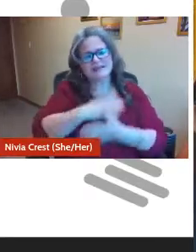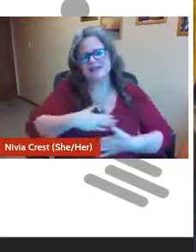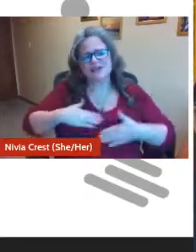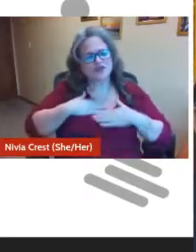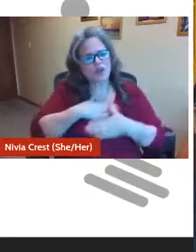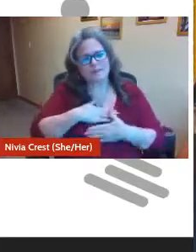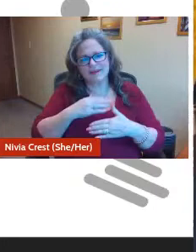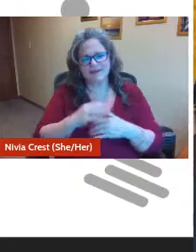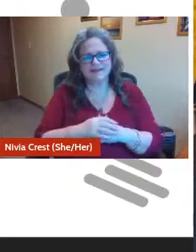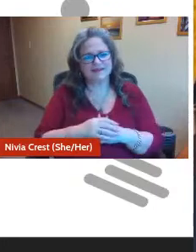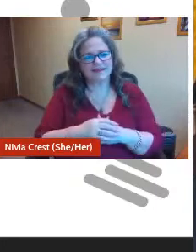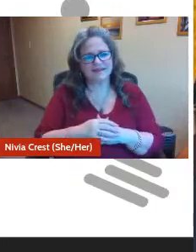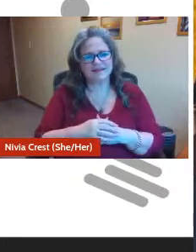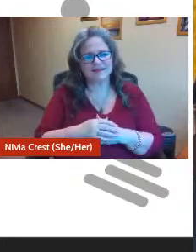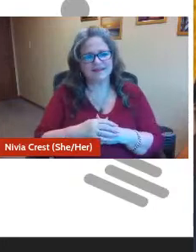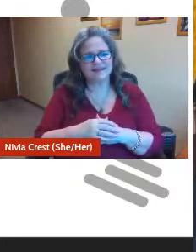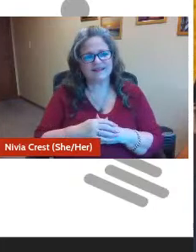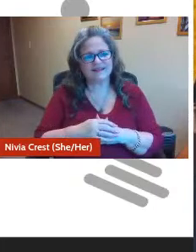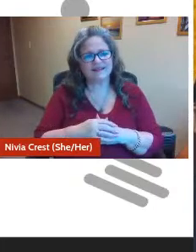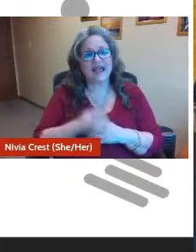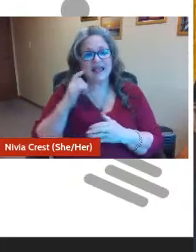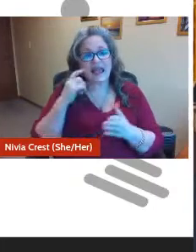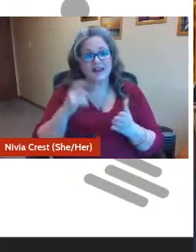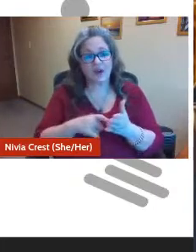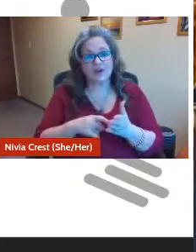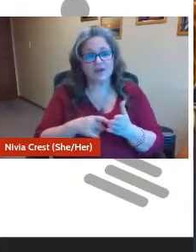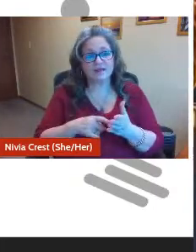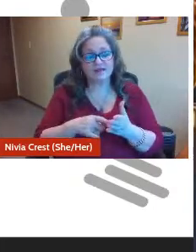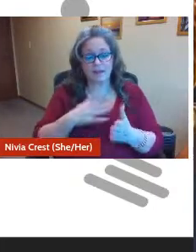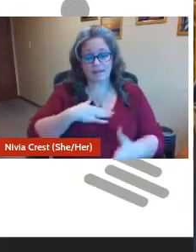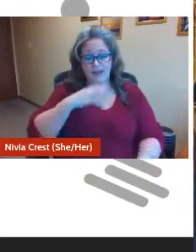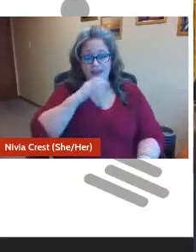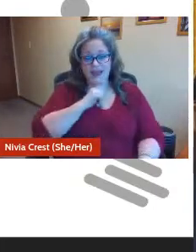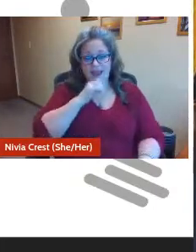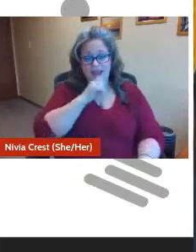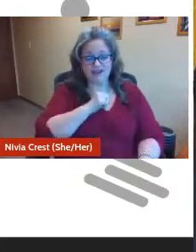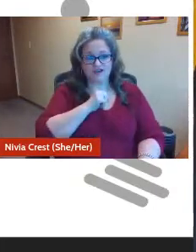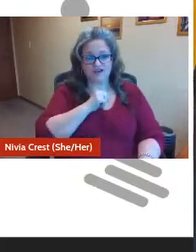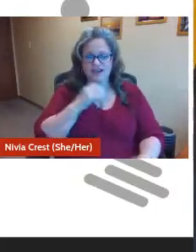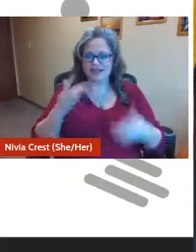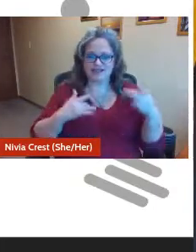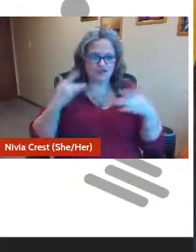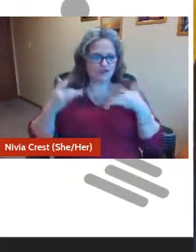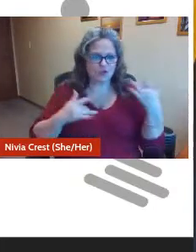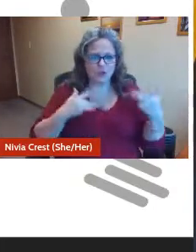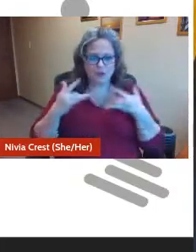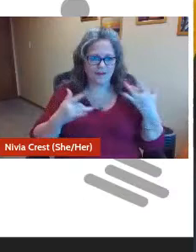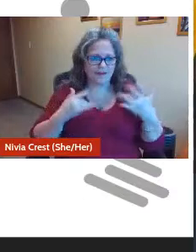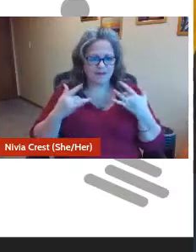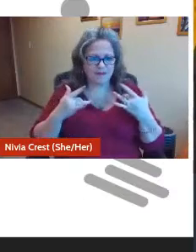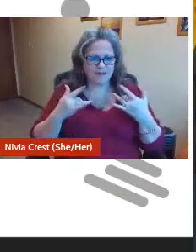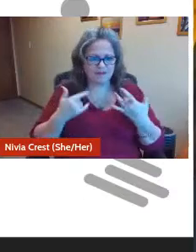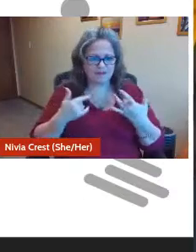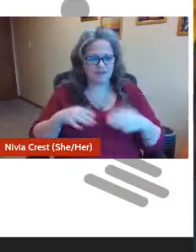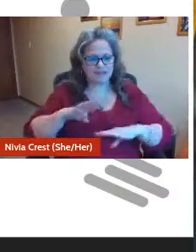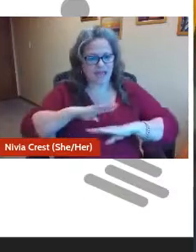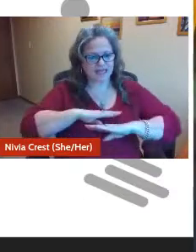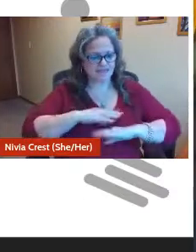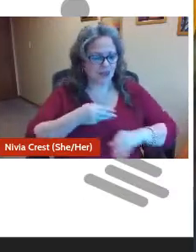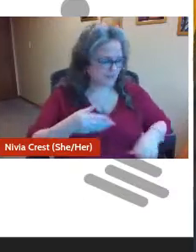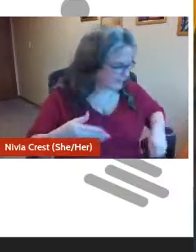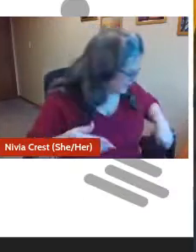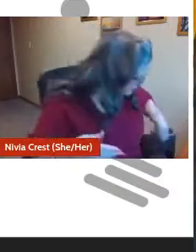and I find that being my age, it's a joy of fulfilling, of doing